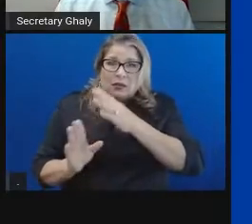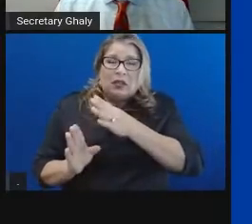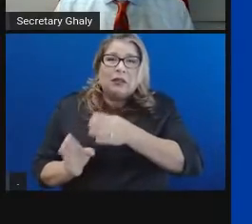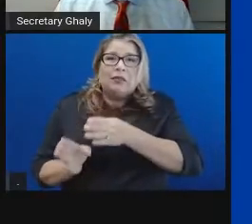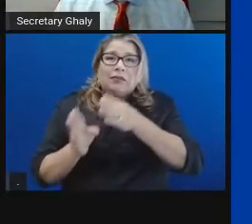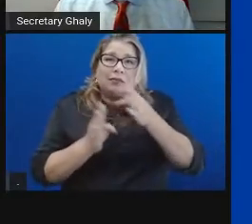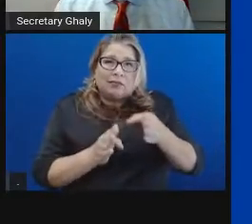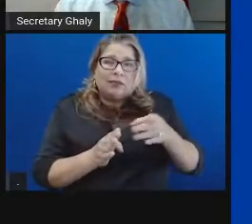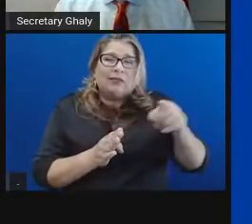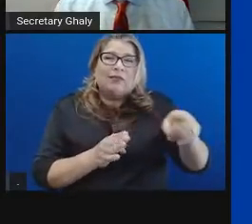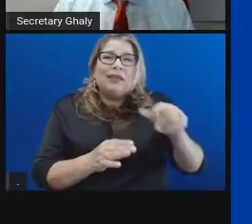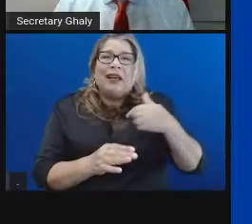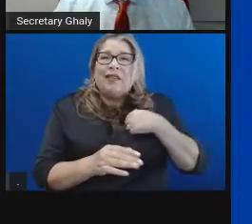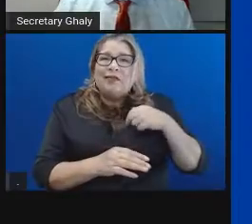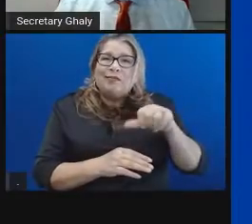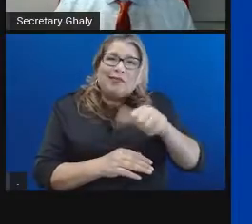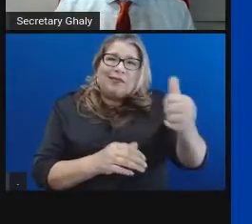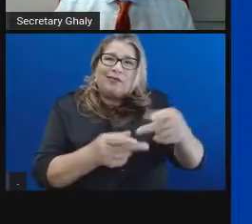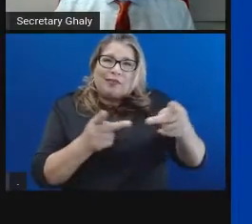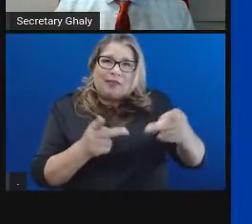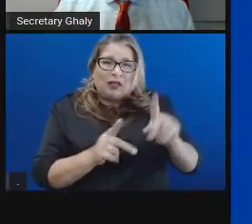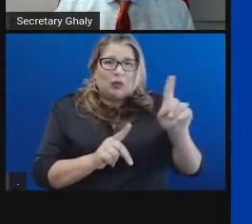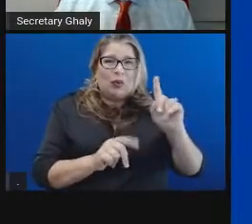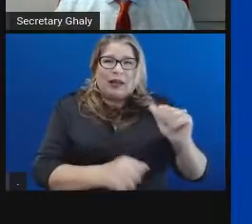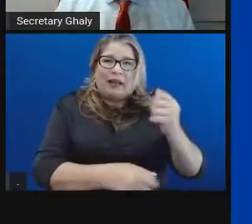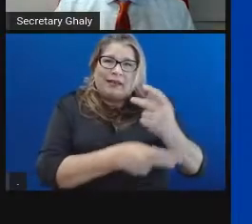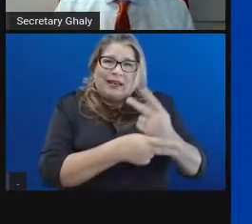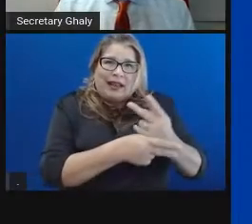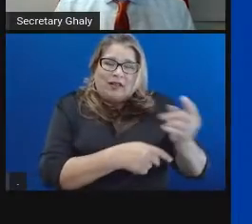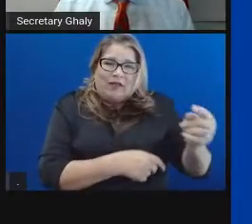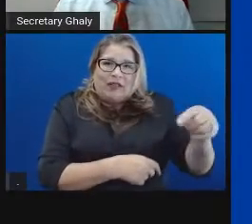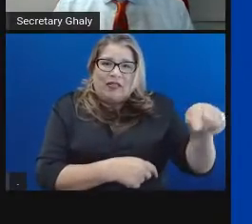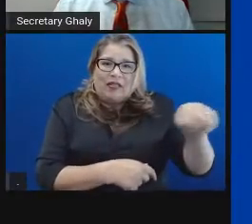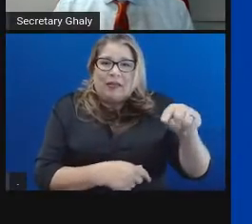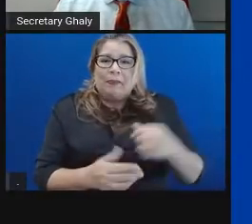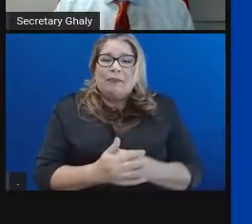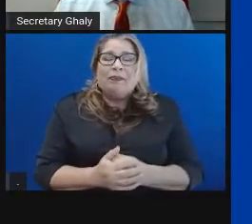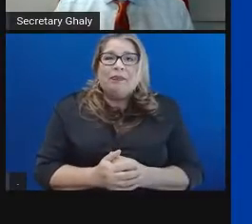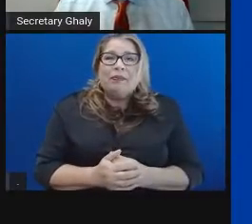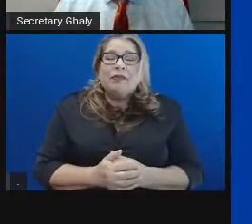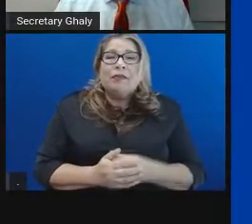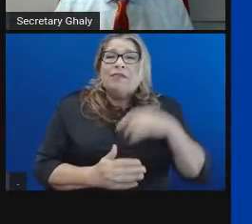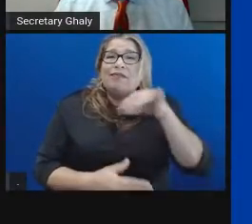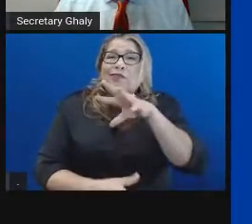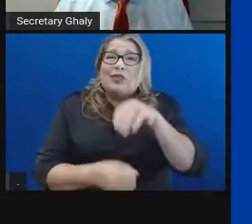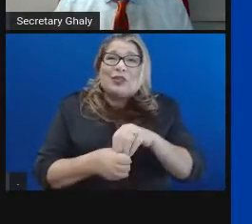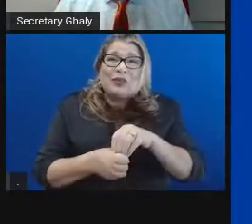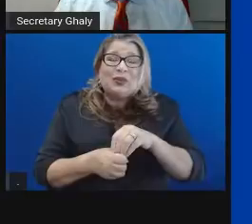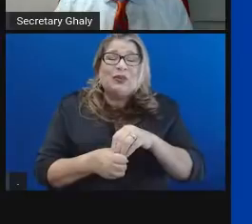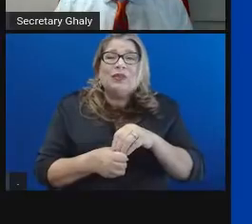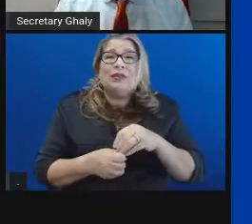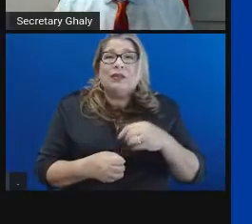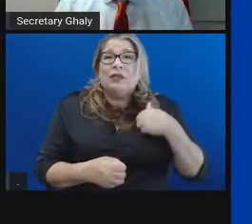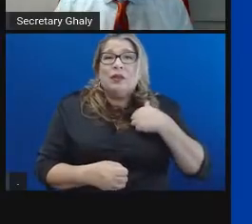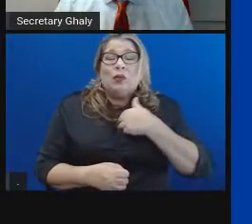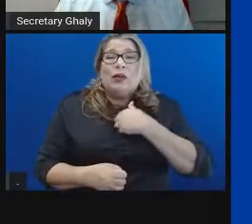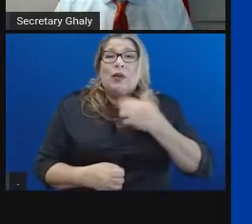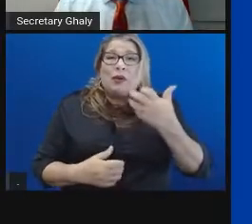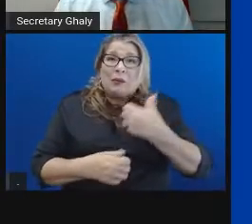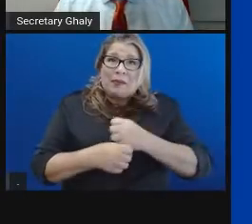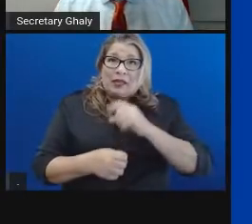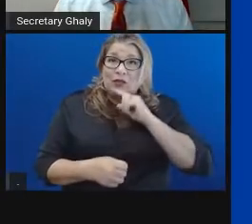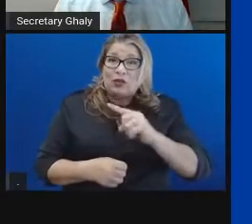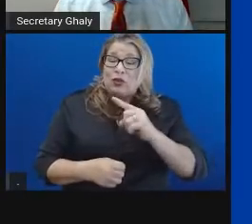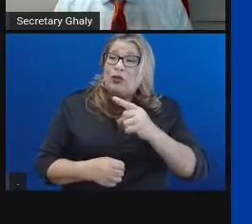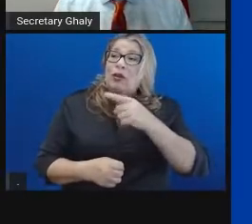care facilities as we had set up early in the pandemic, but it also includes building more capacity in existing